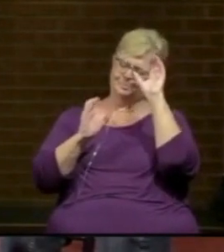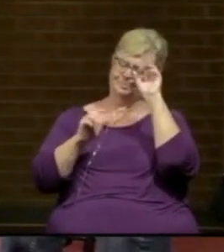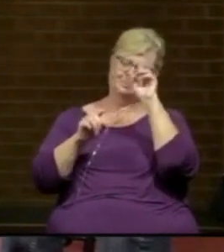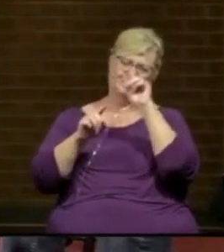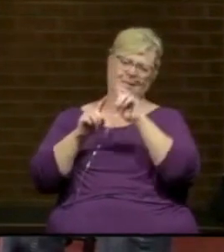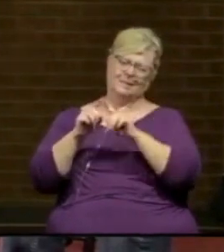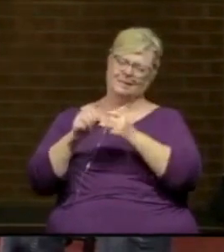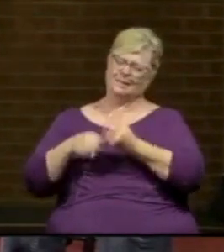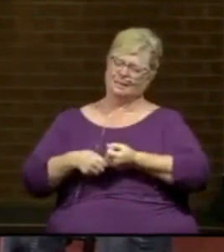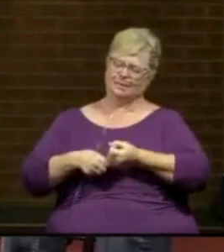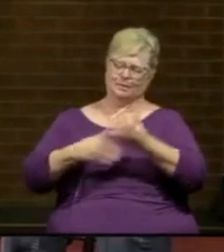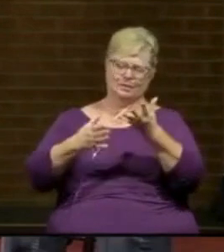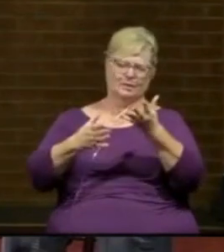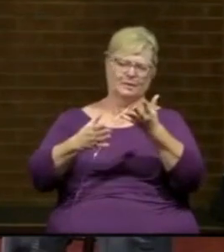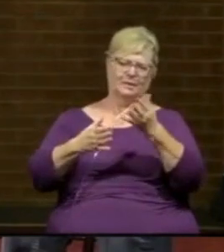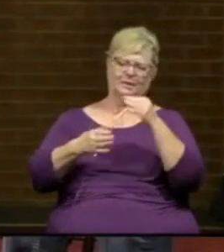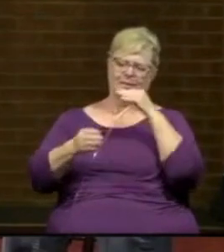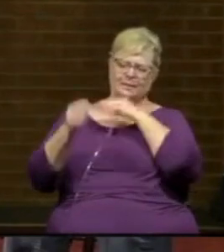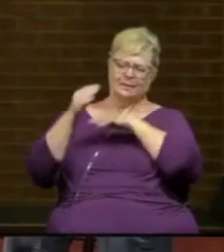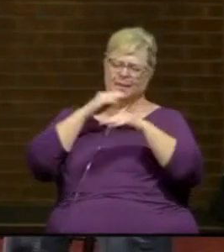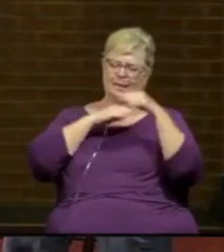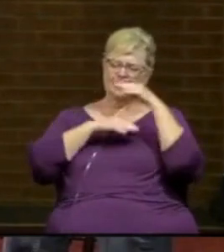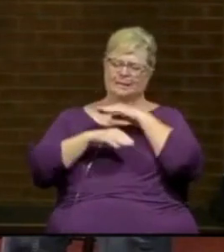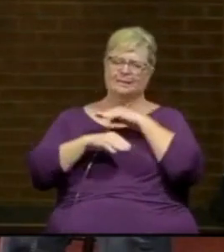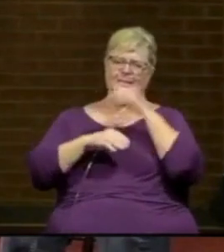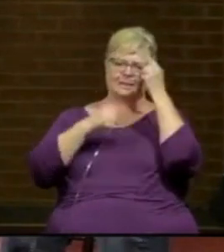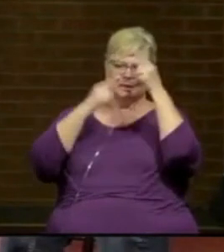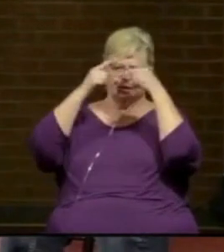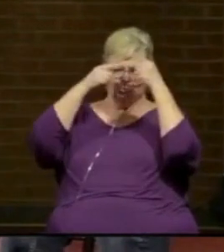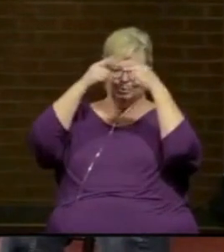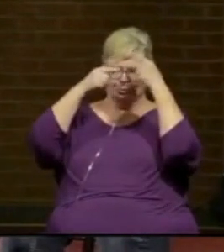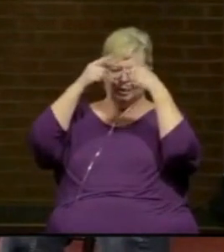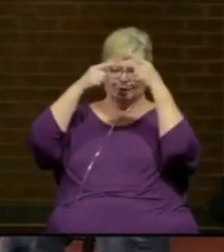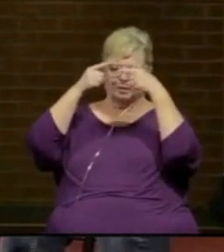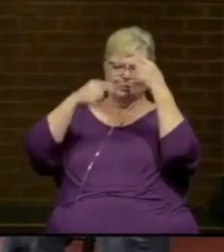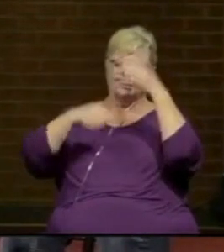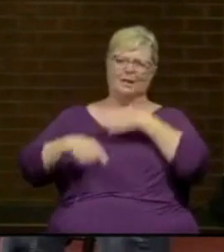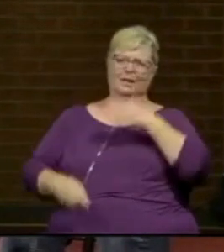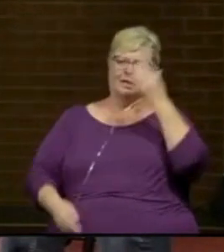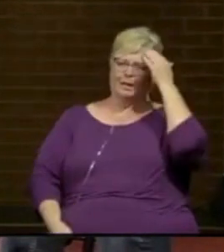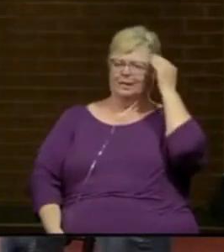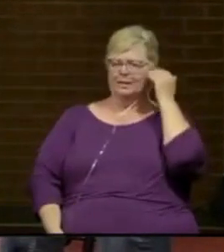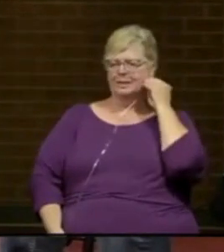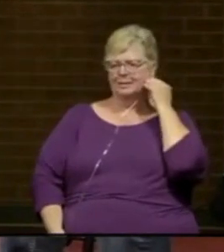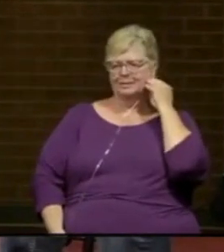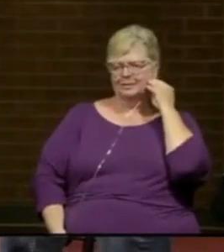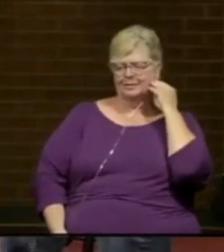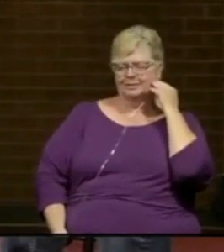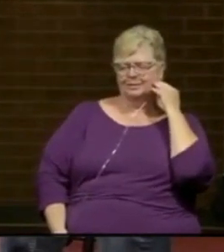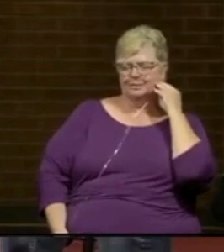and I can't shake these lies, they keep running around in my